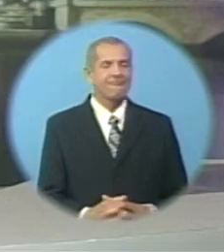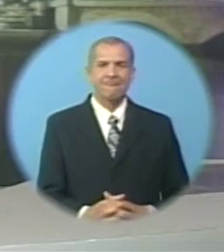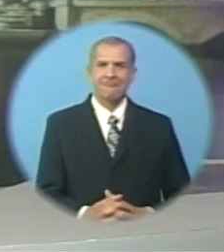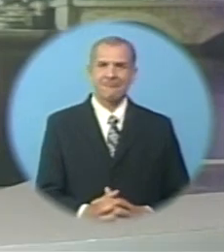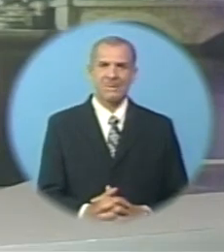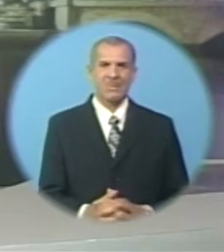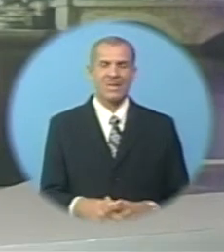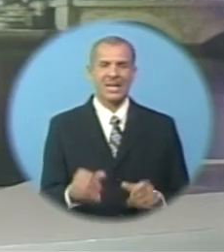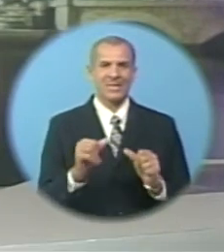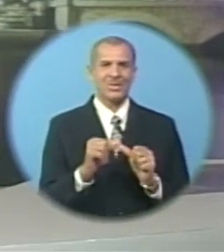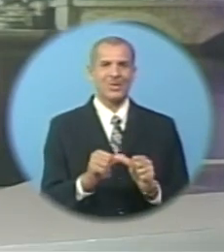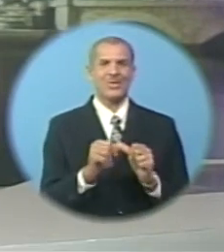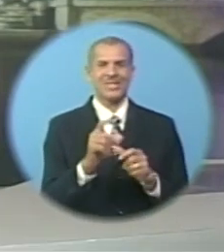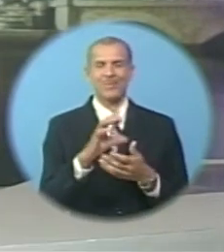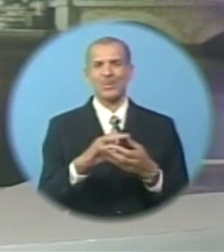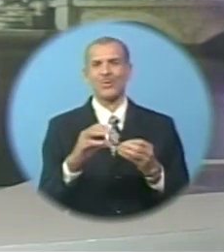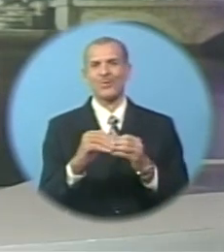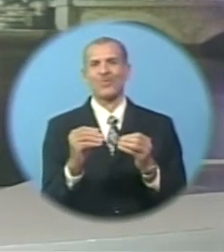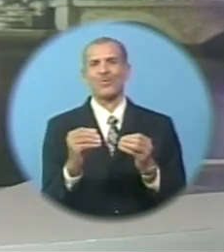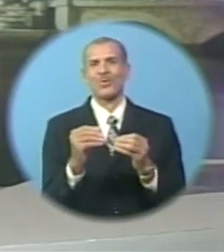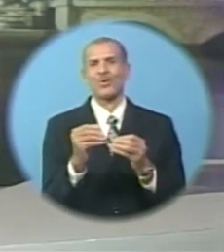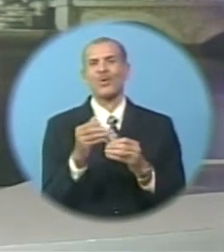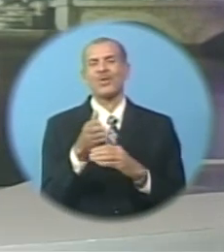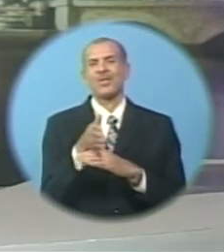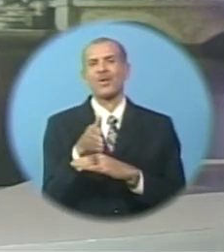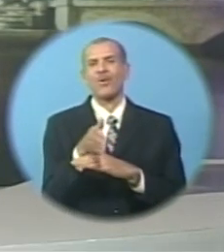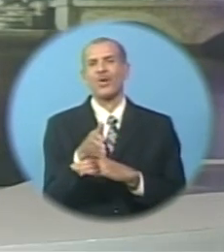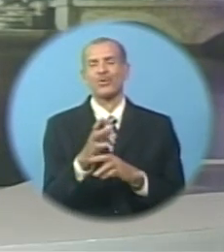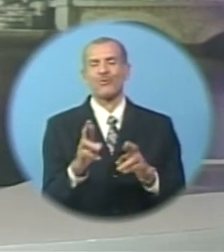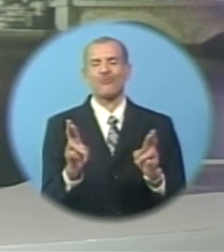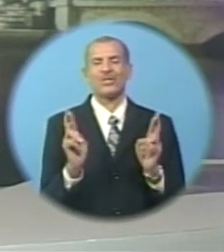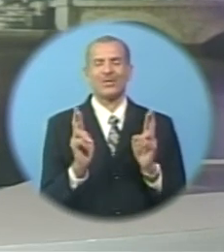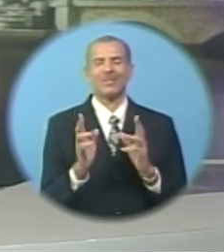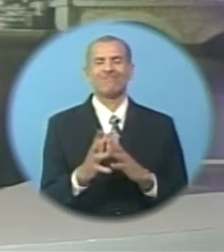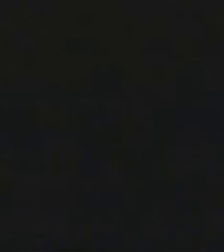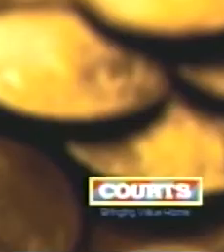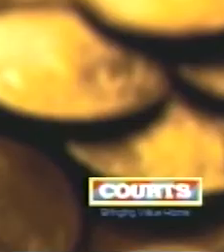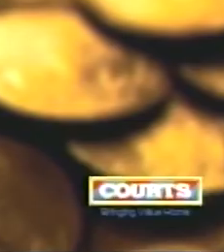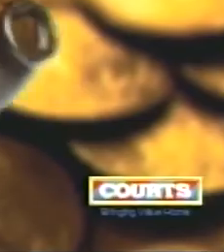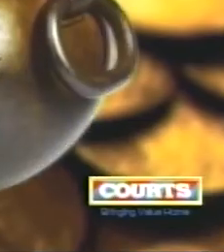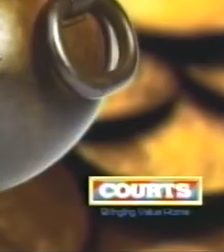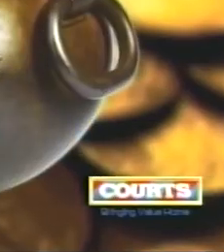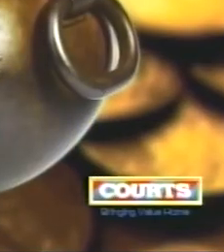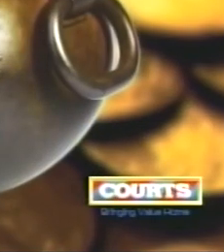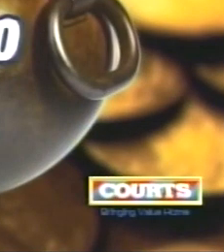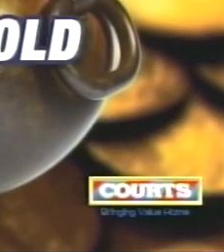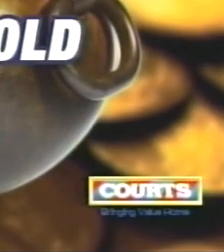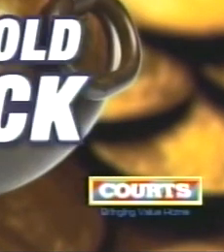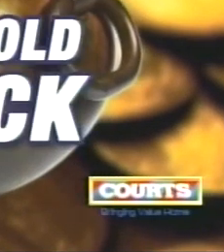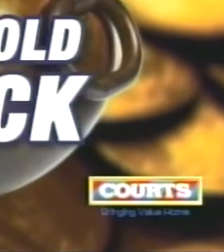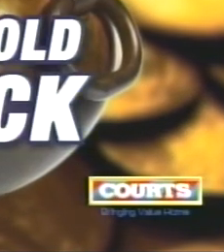And still to come, a look at some of the stories making headlines across our region. Court's pot of gold